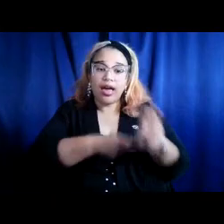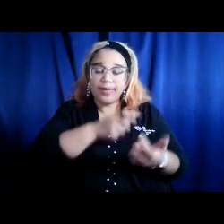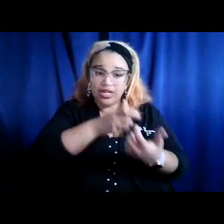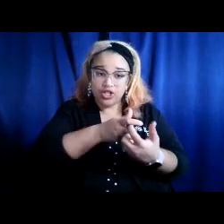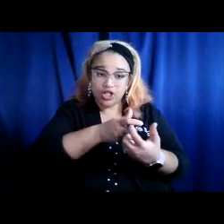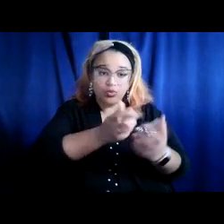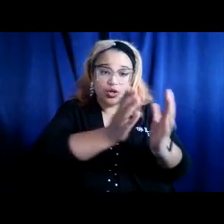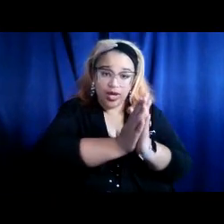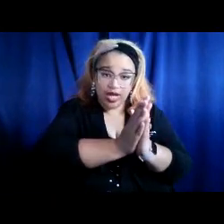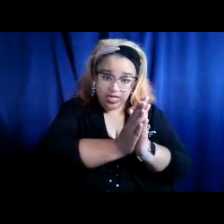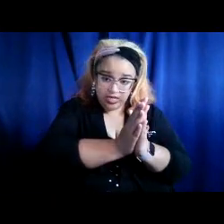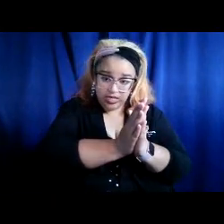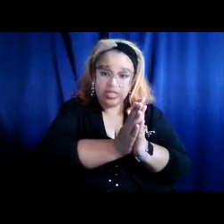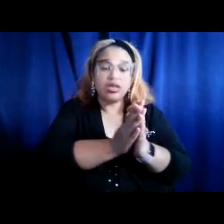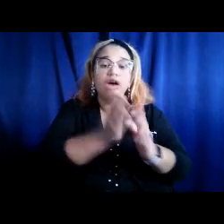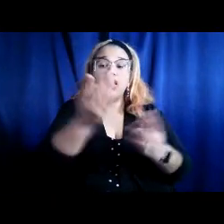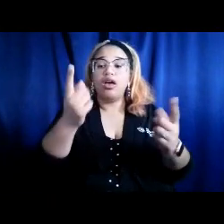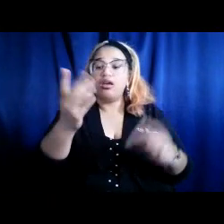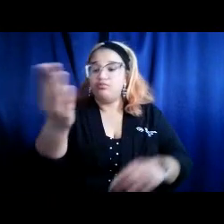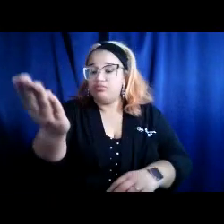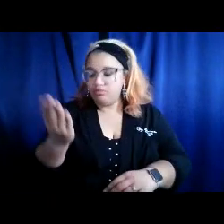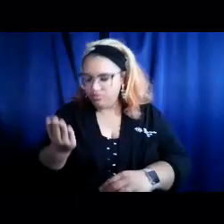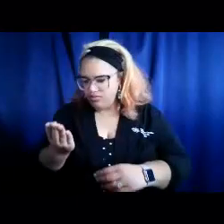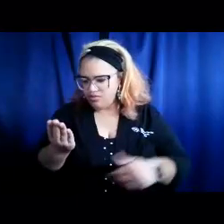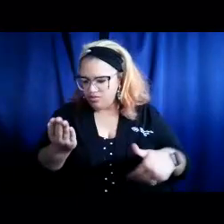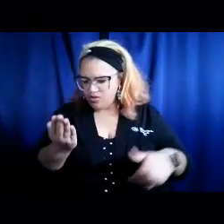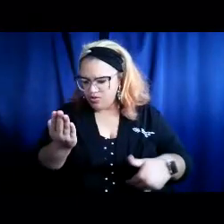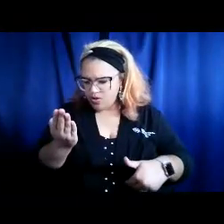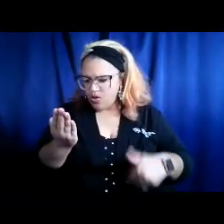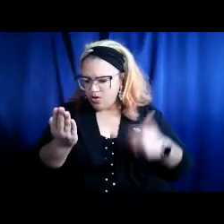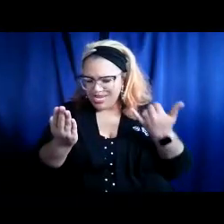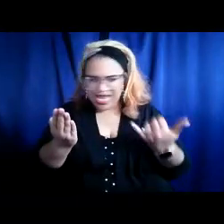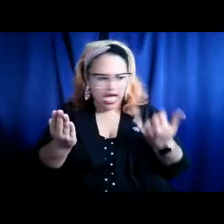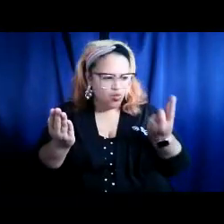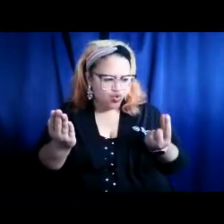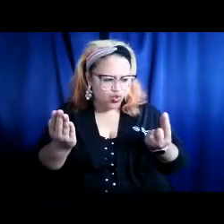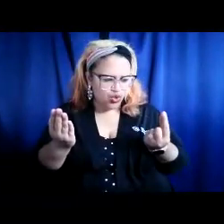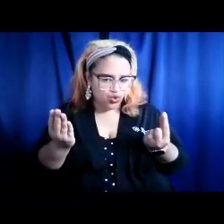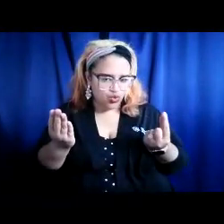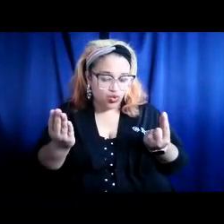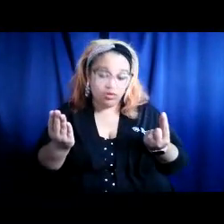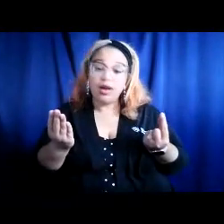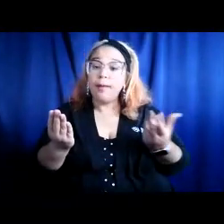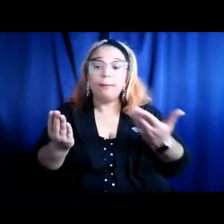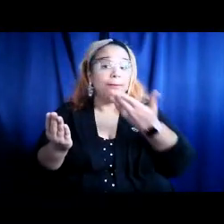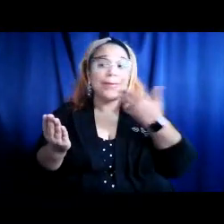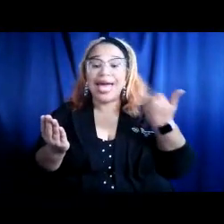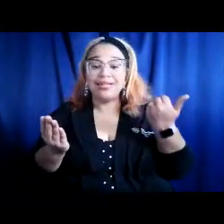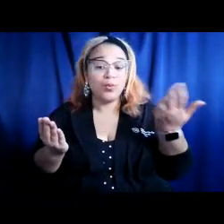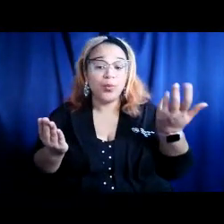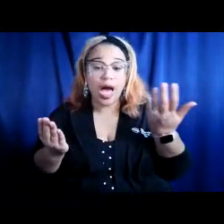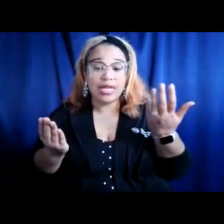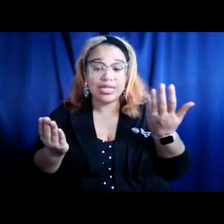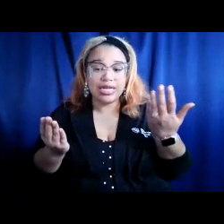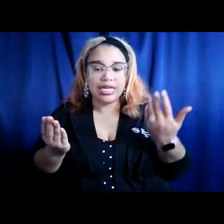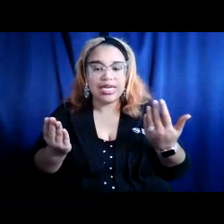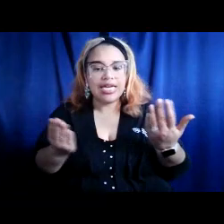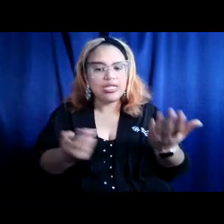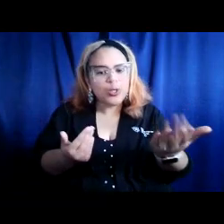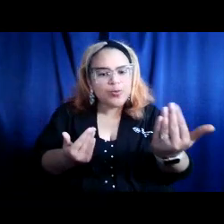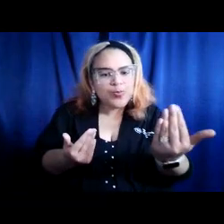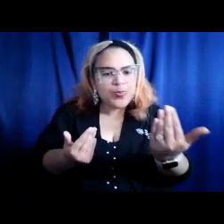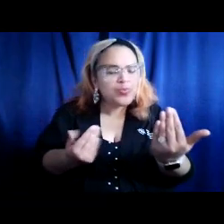the interactive process. Have a collaborative conversation to identify effective, individualized solutions.